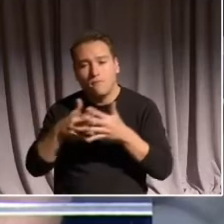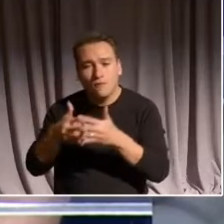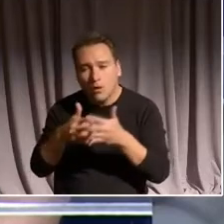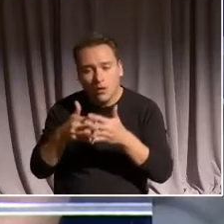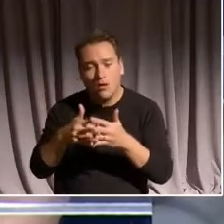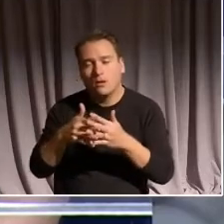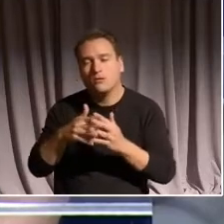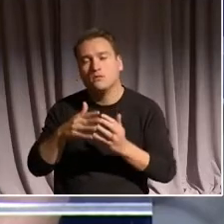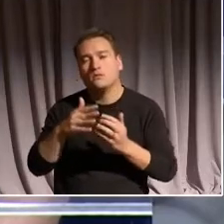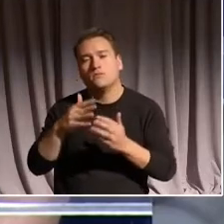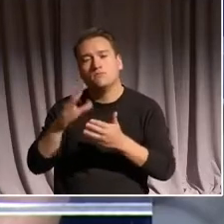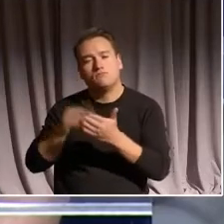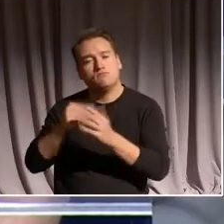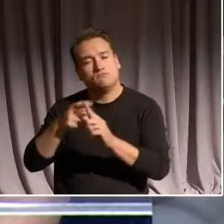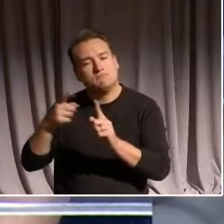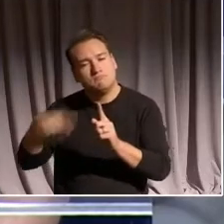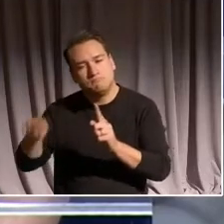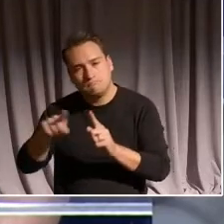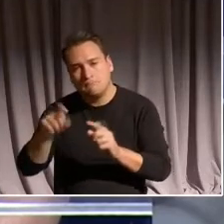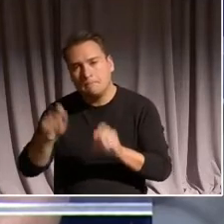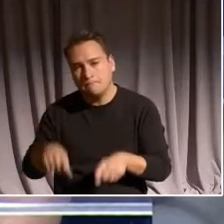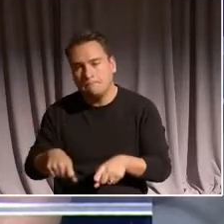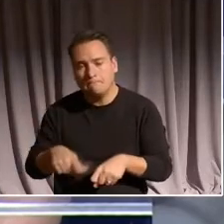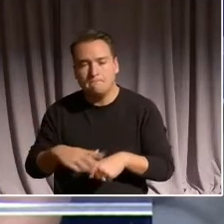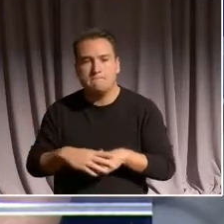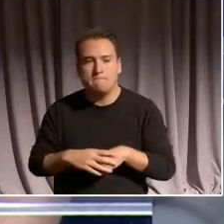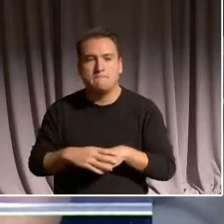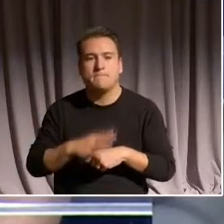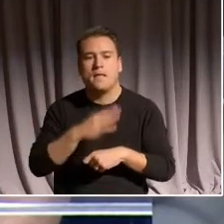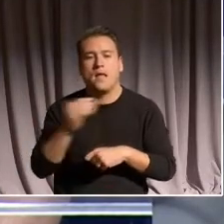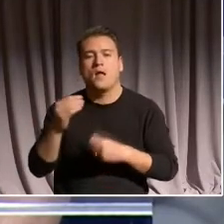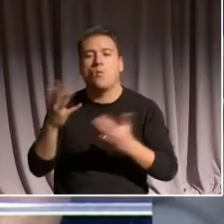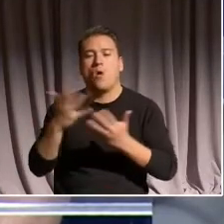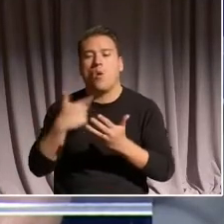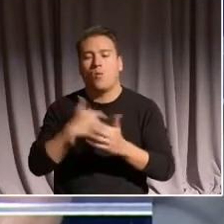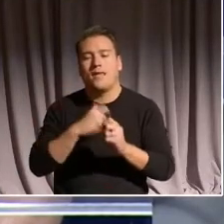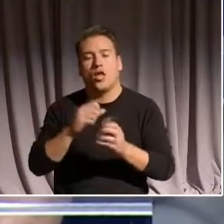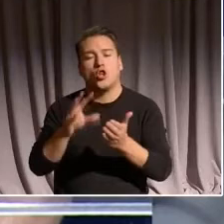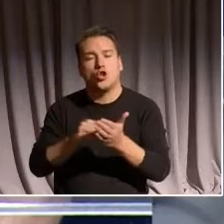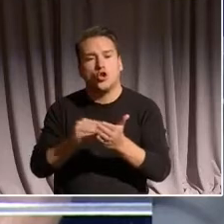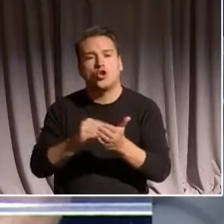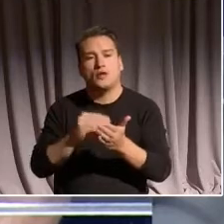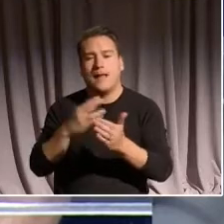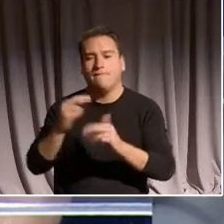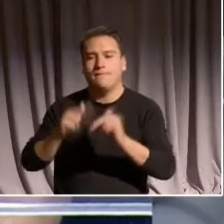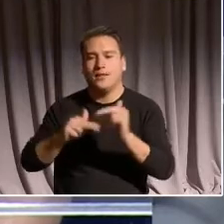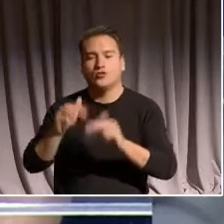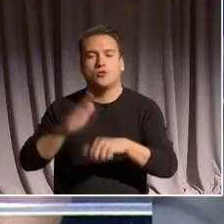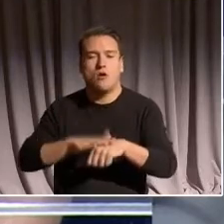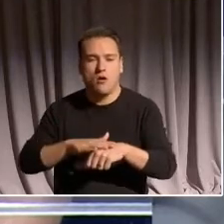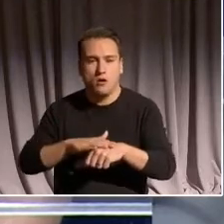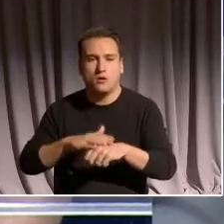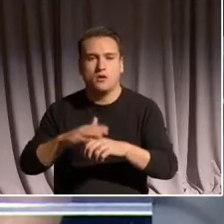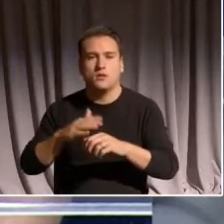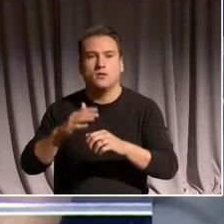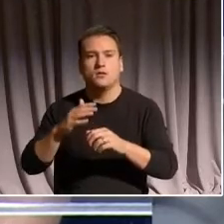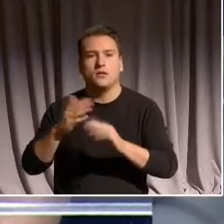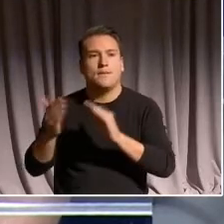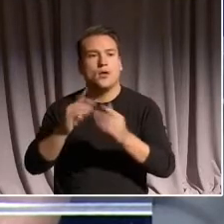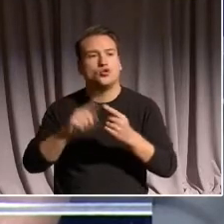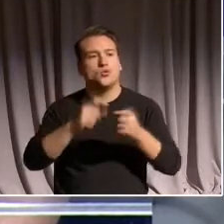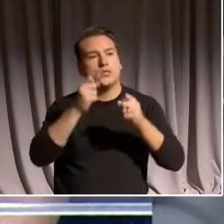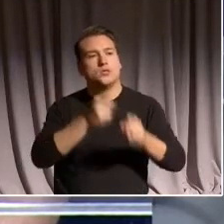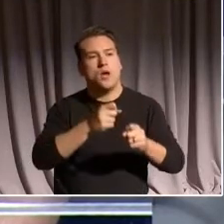community. And so I'd like to hear more about that. And what we can learn and build on in addition to what the dominant culture is